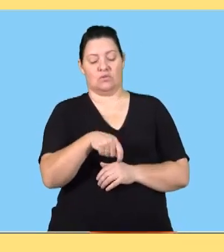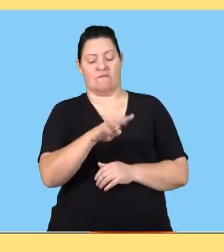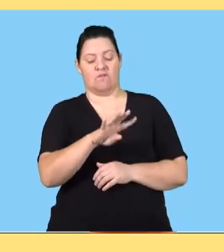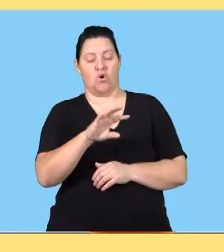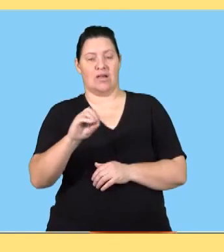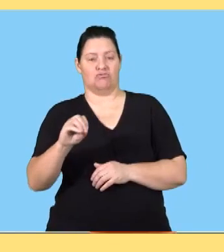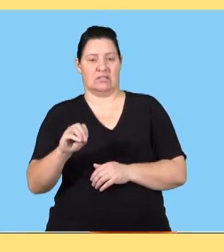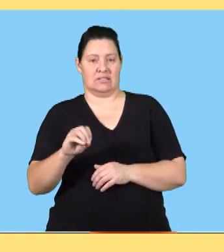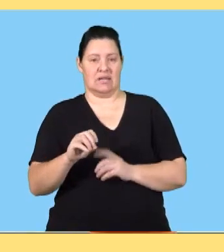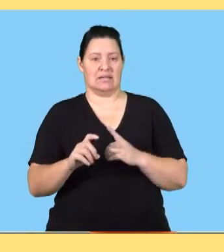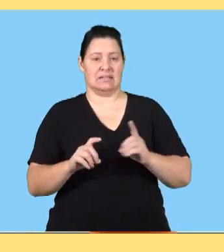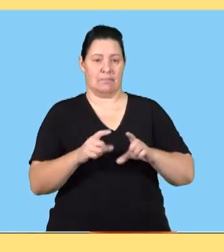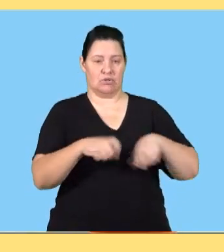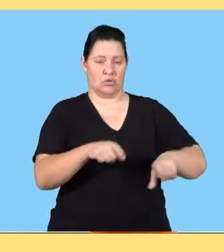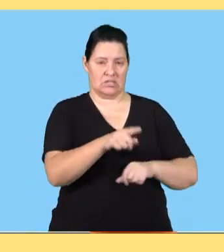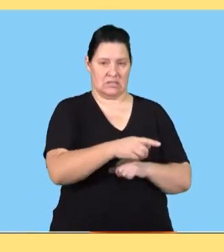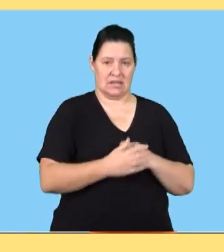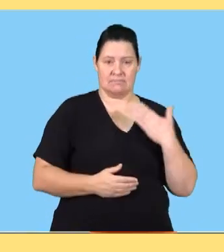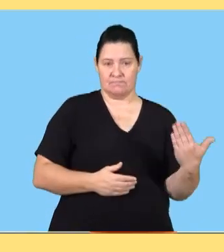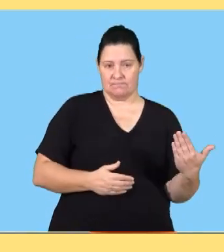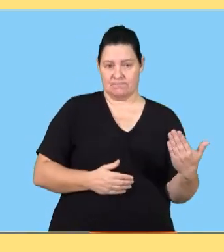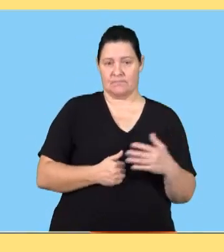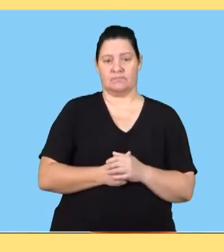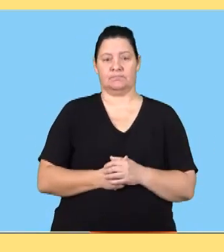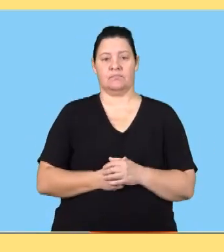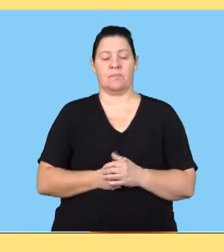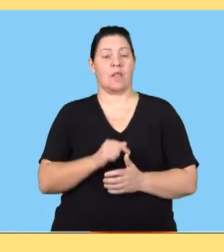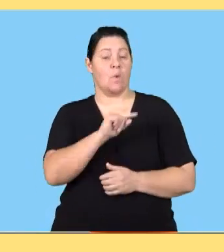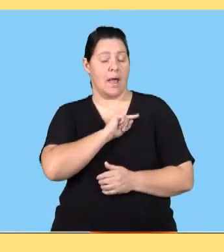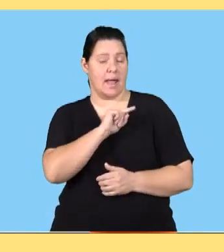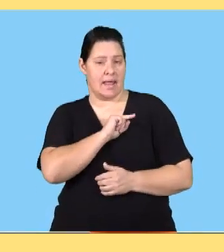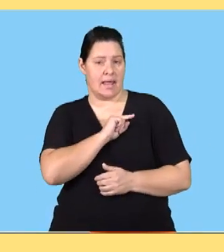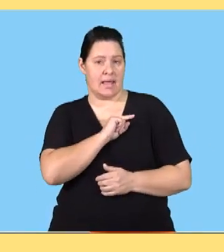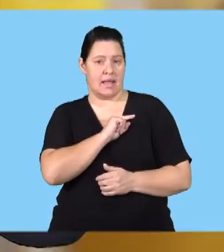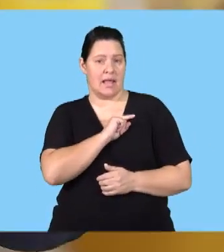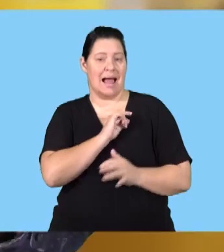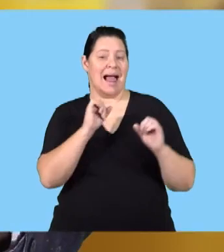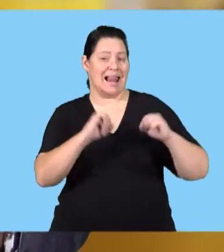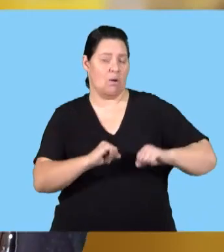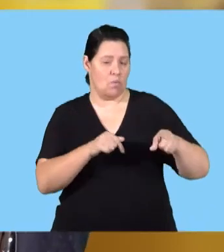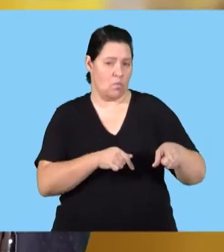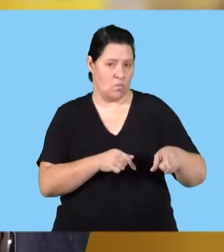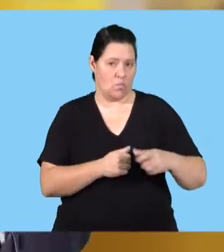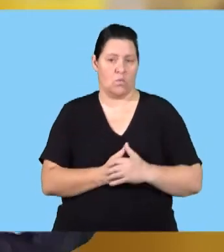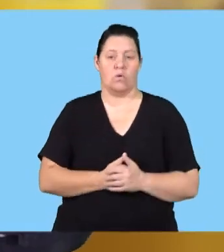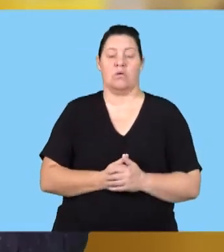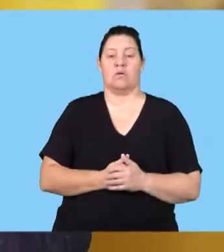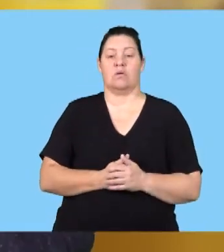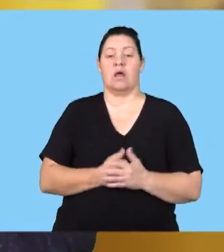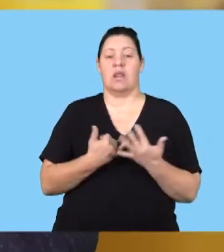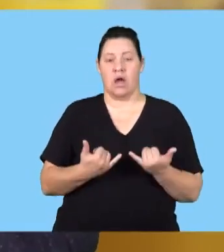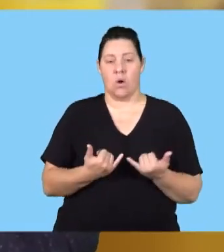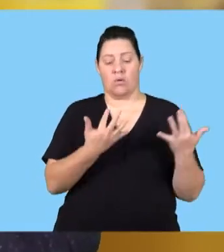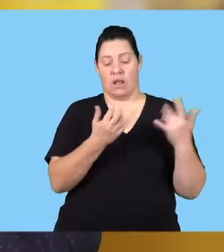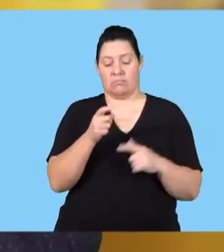say your debit note, you put it on the debit side because it is an allowance. And then you